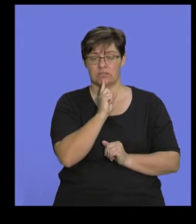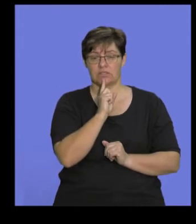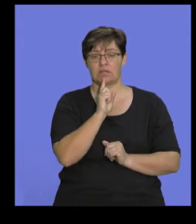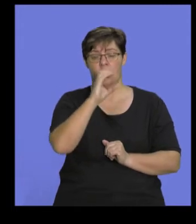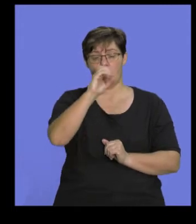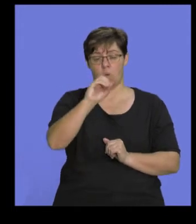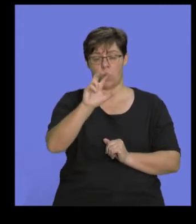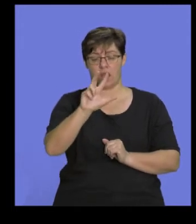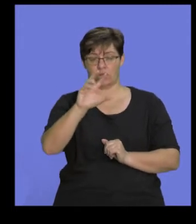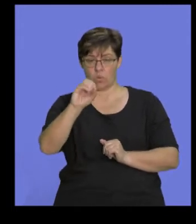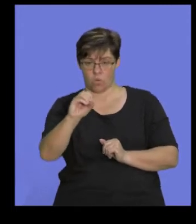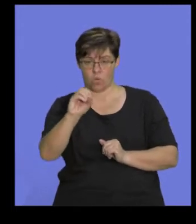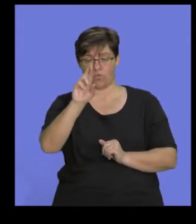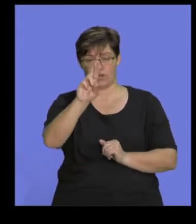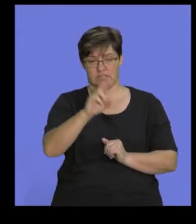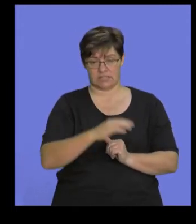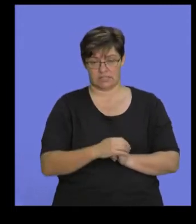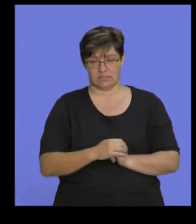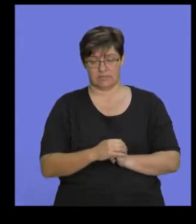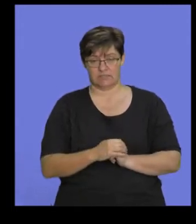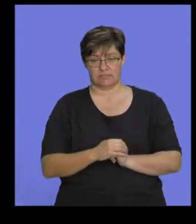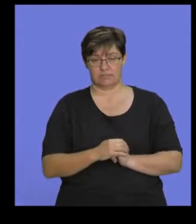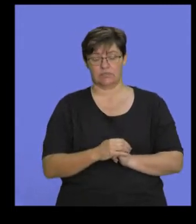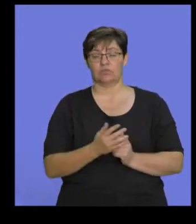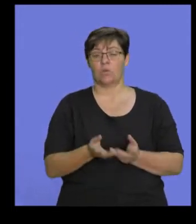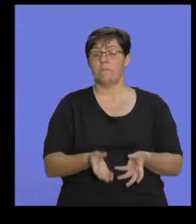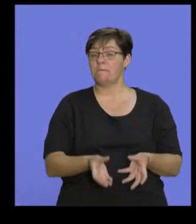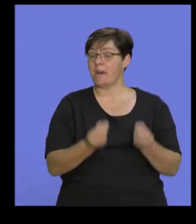rands. So this you will get